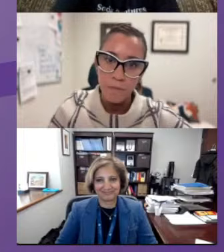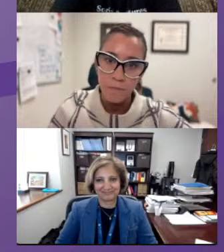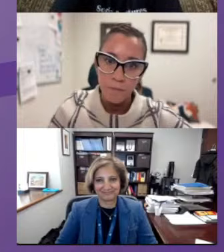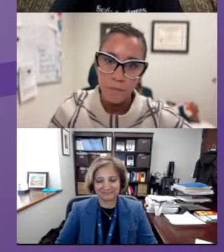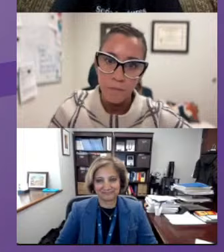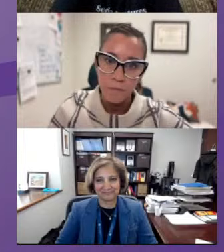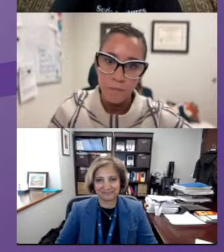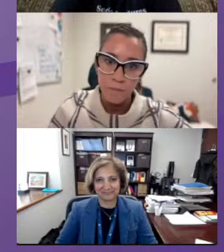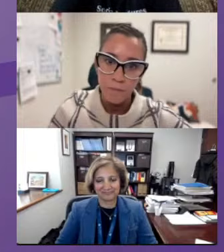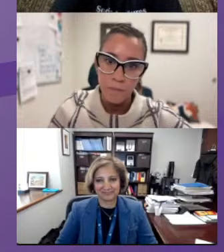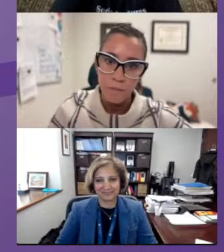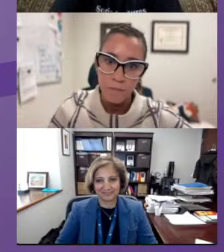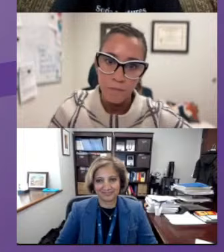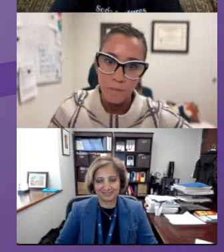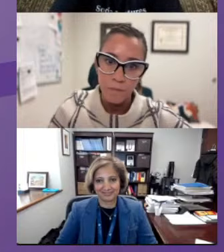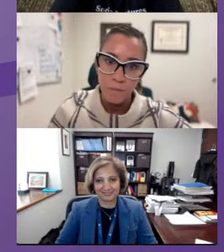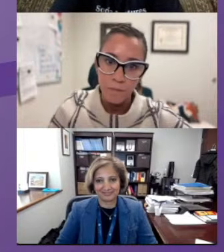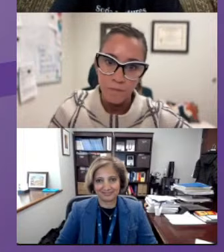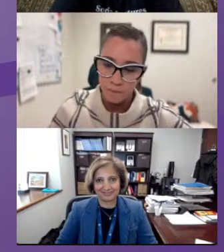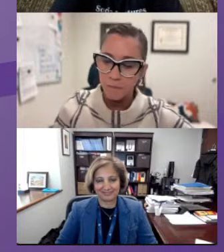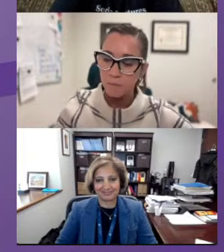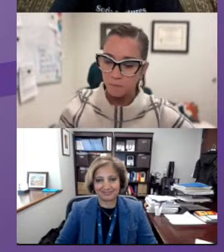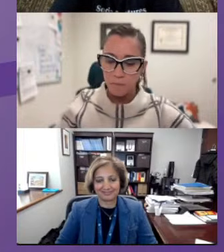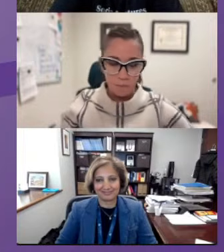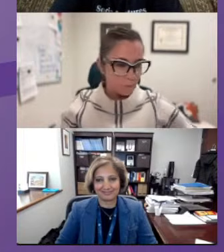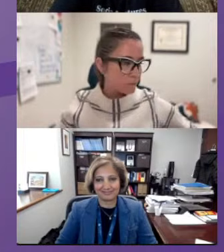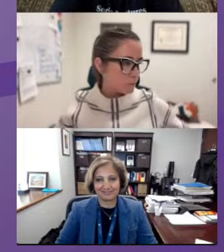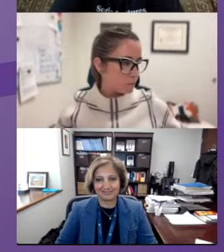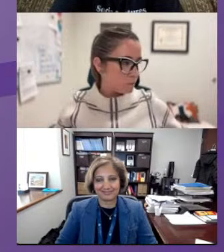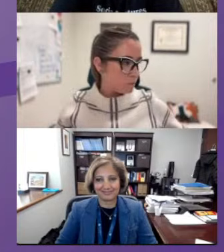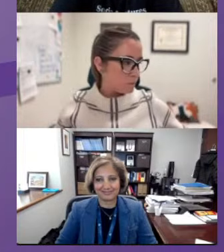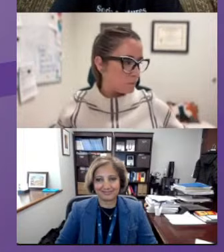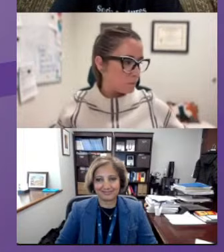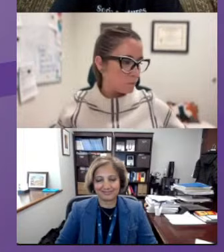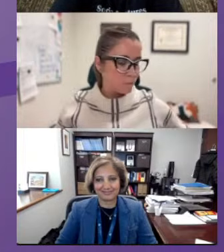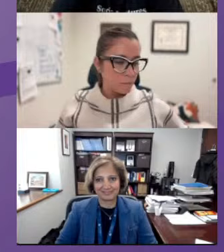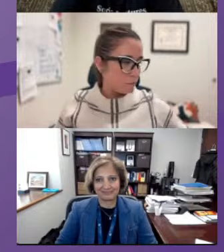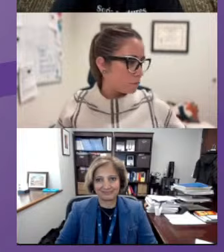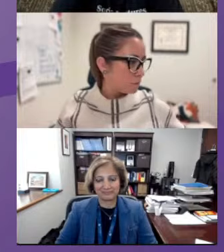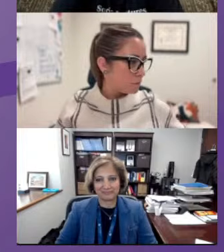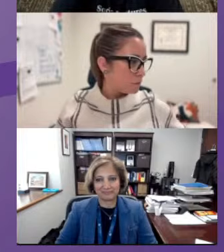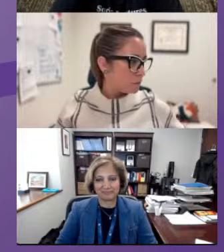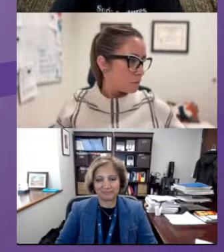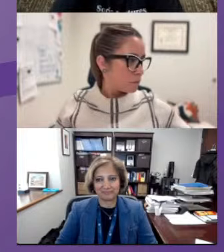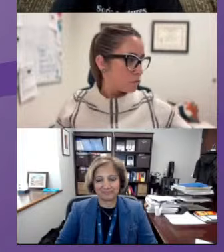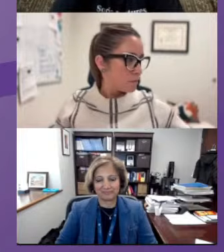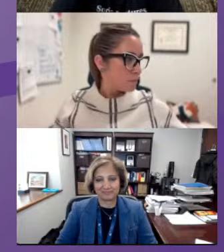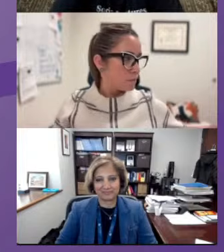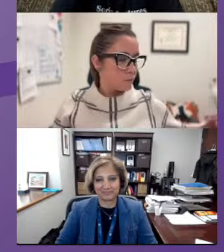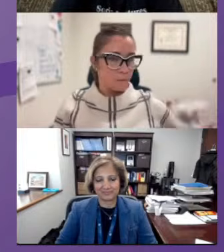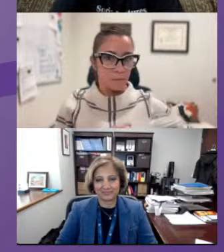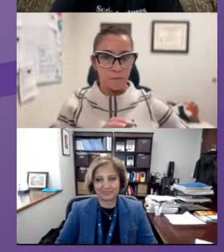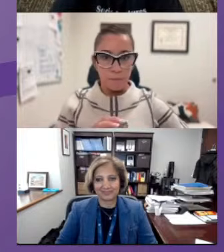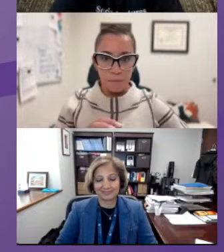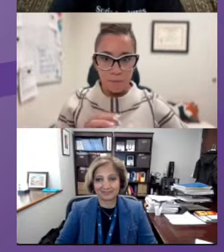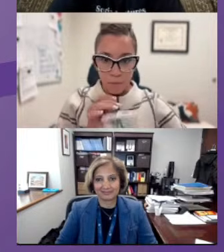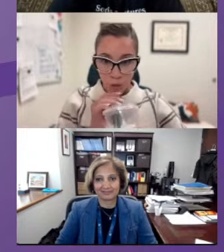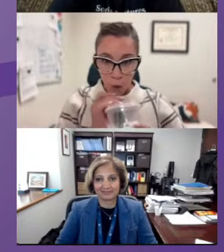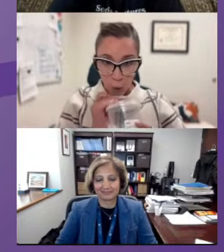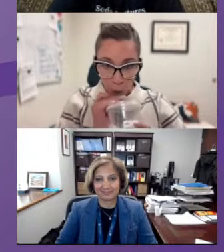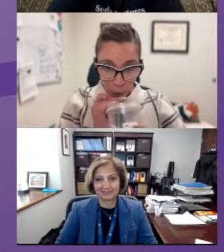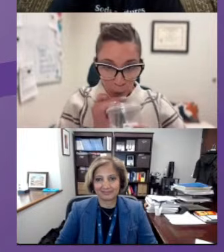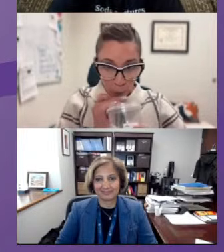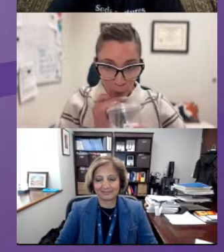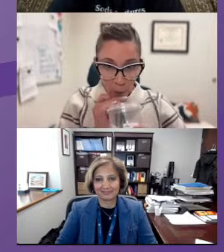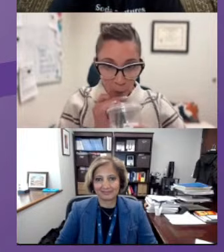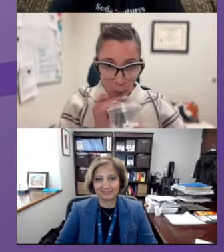example, proteins like fibrinogen. And there have been some really interesting and provocative publications over the last year kind